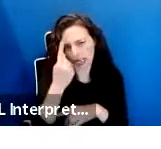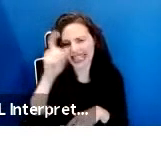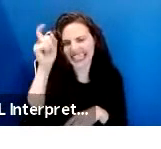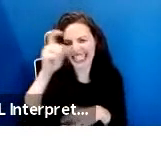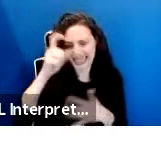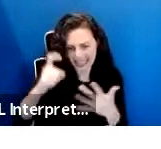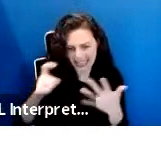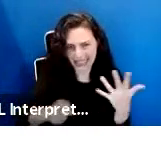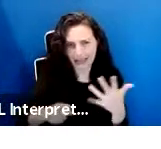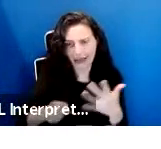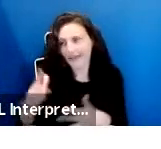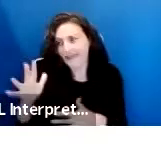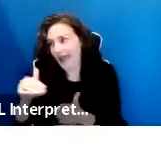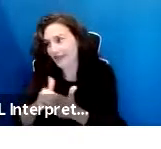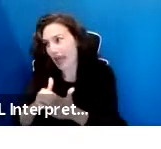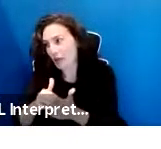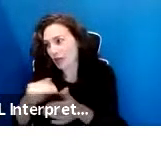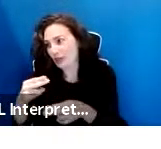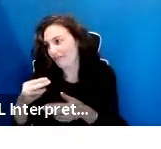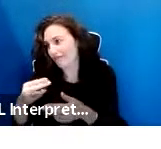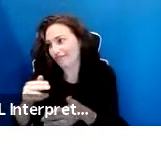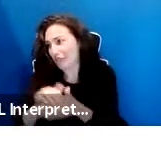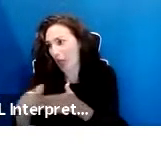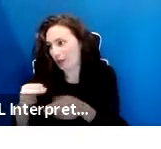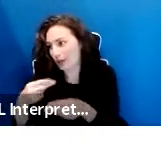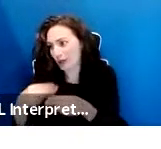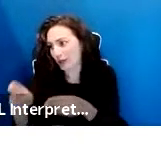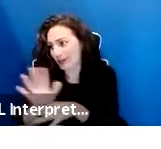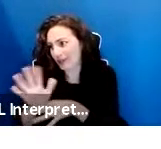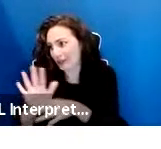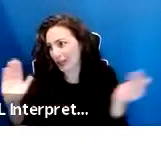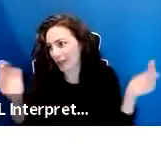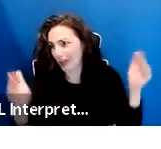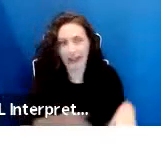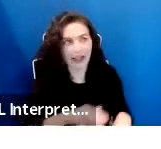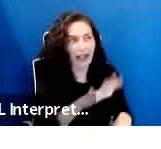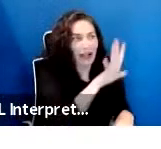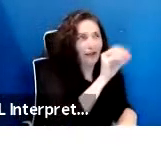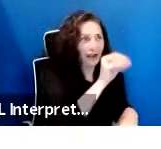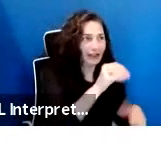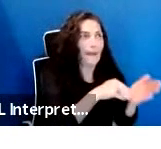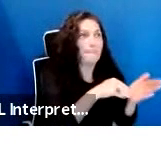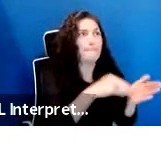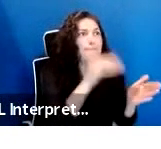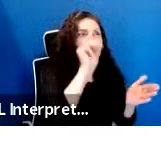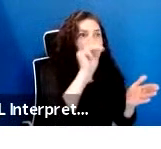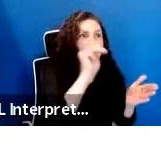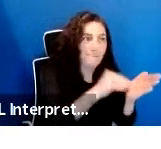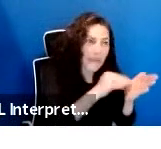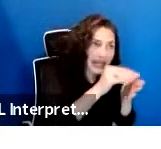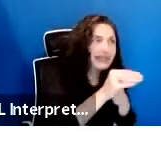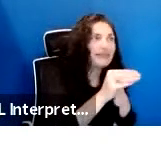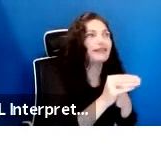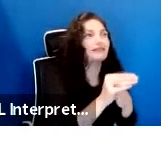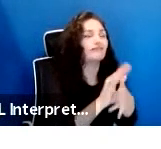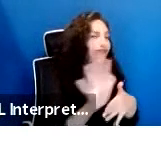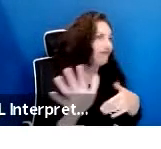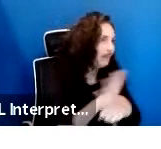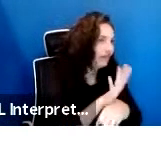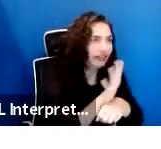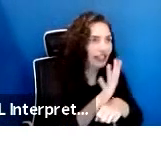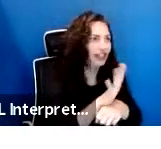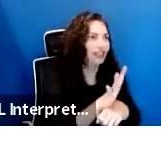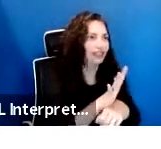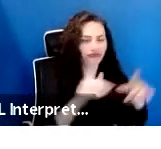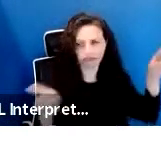a $5,000 short film are very different than the needs of a $50 million feature film, and the agreements are designed to address